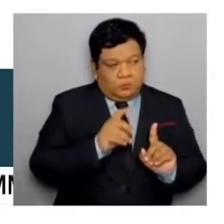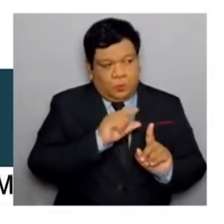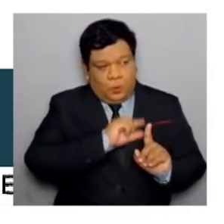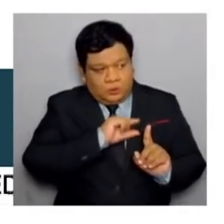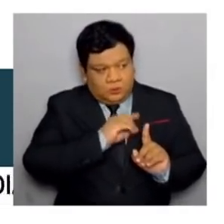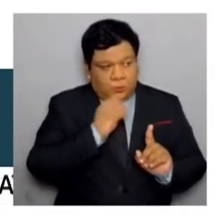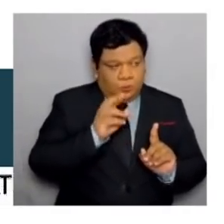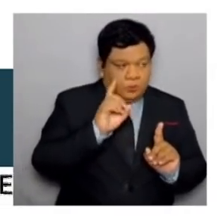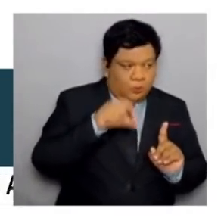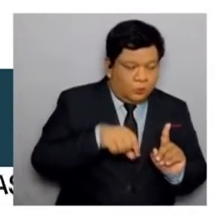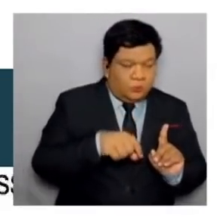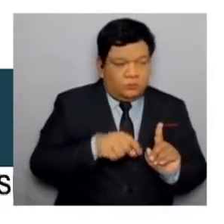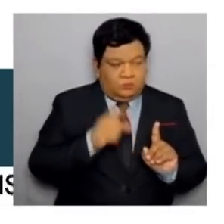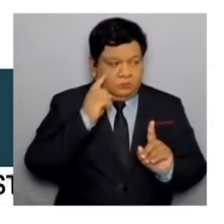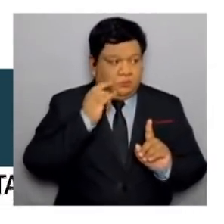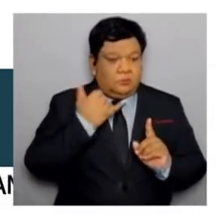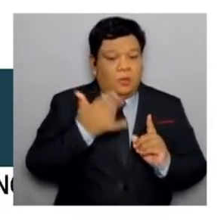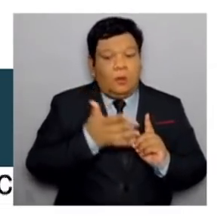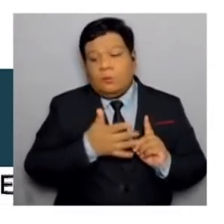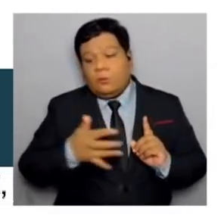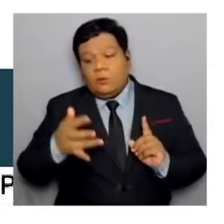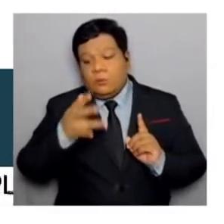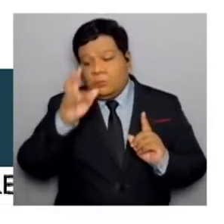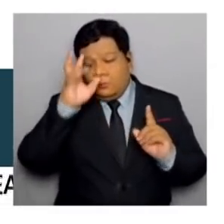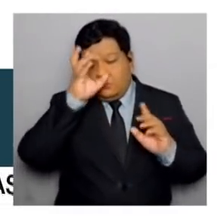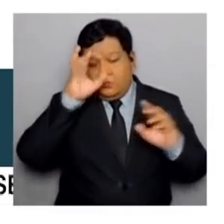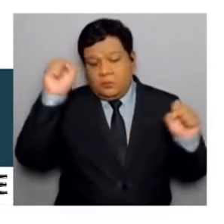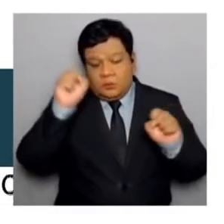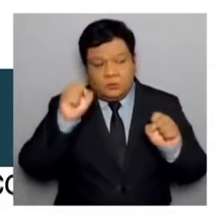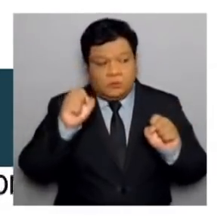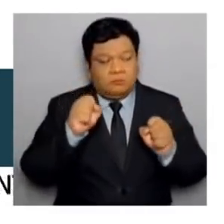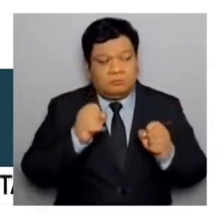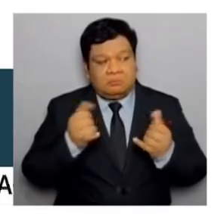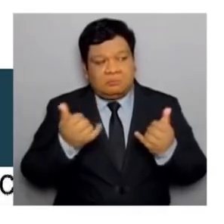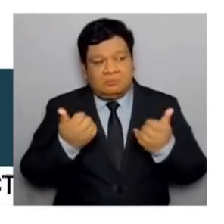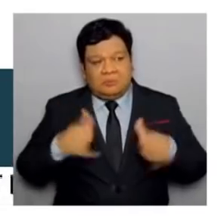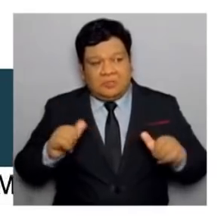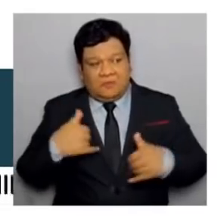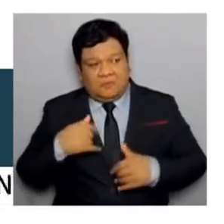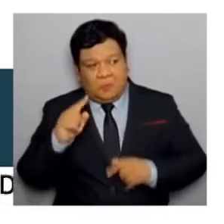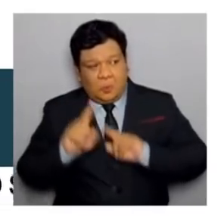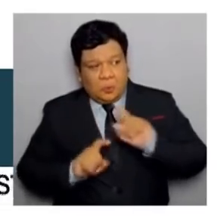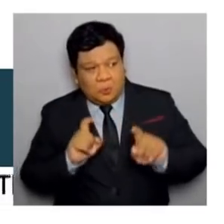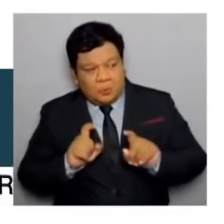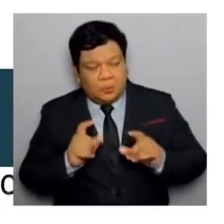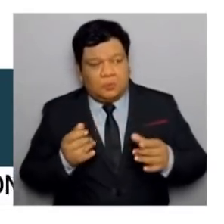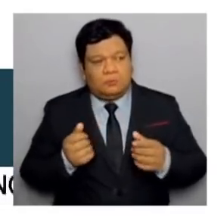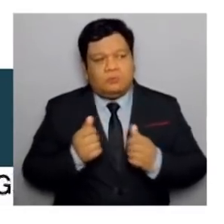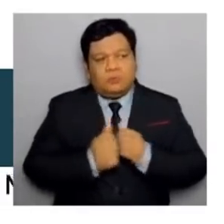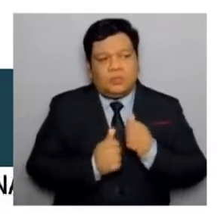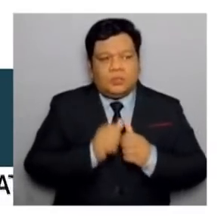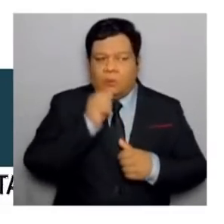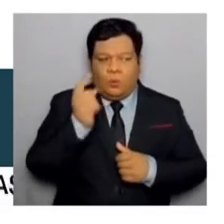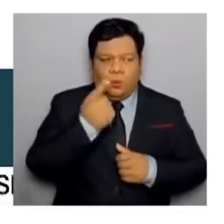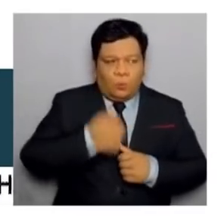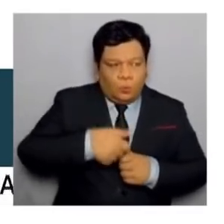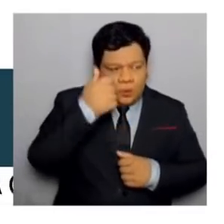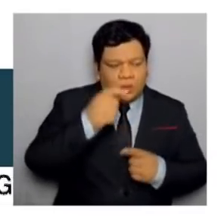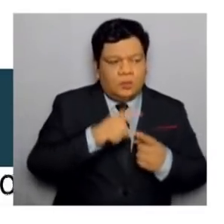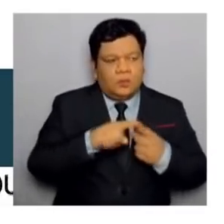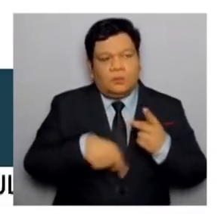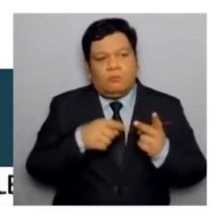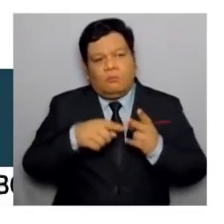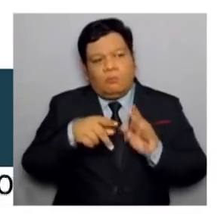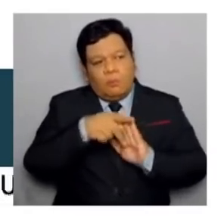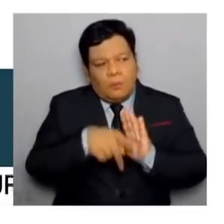this impending administration will be put into question? And I mean everything. We're not just talking about the win here, but policies that will be made by